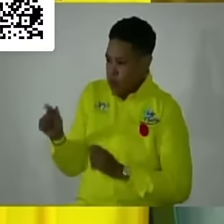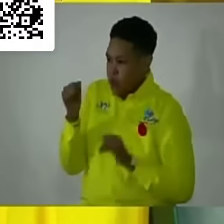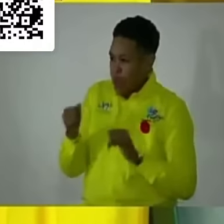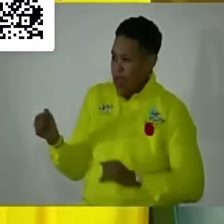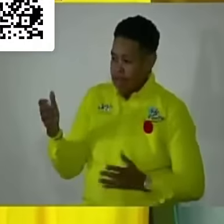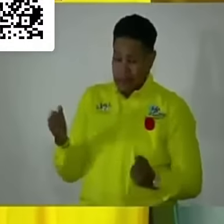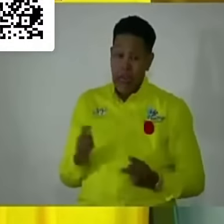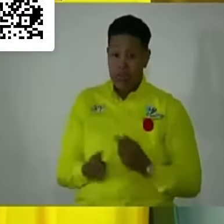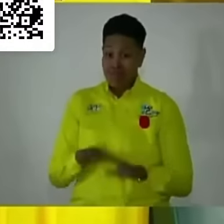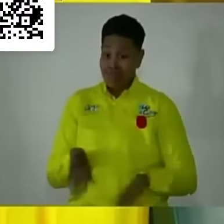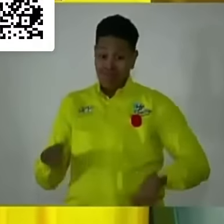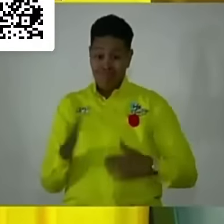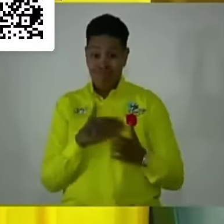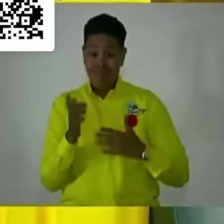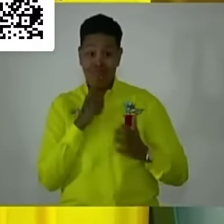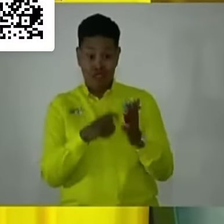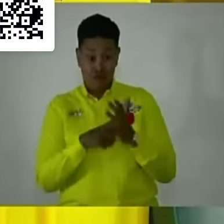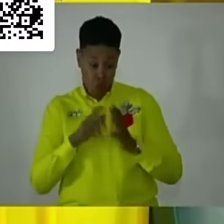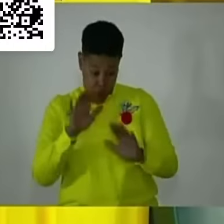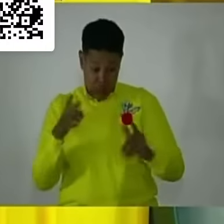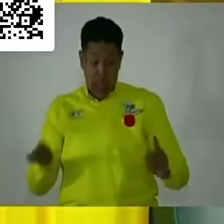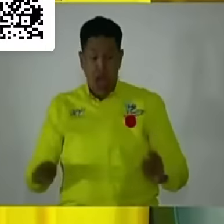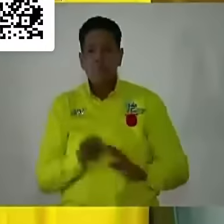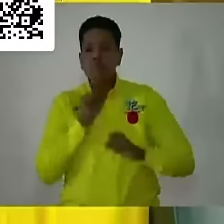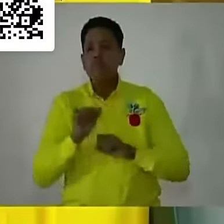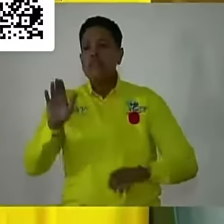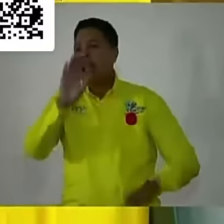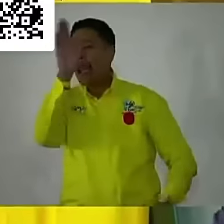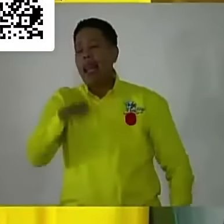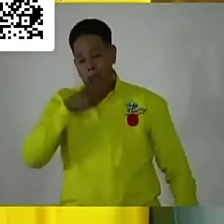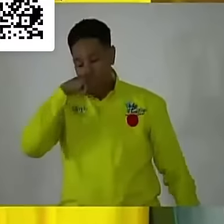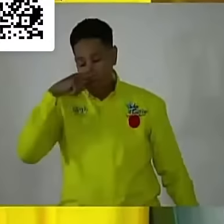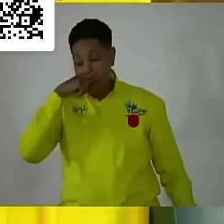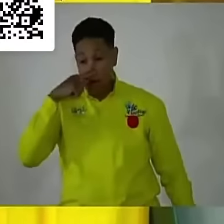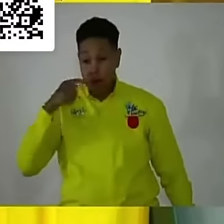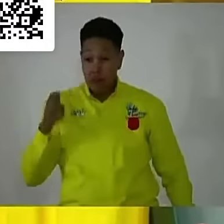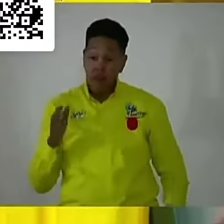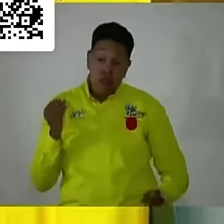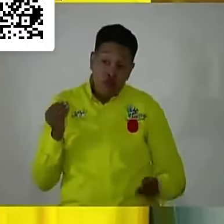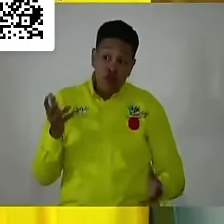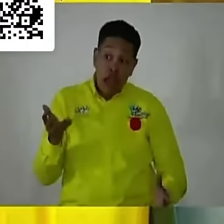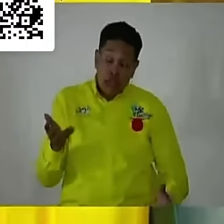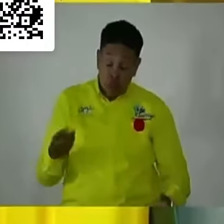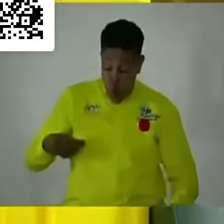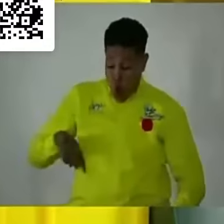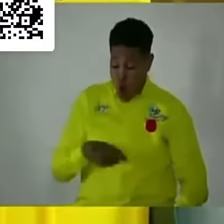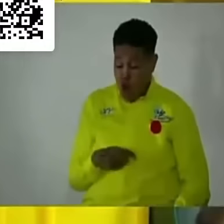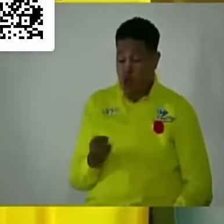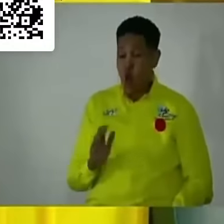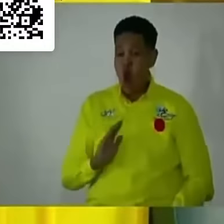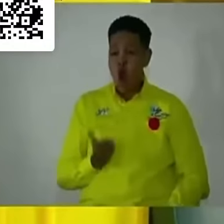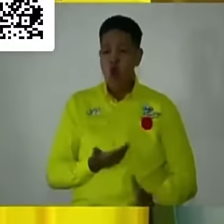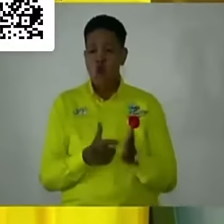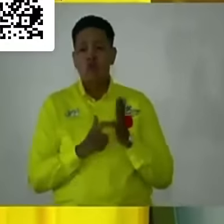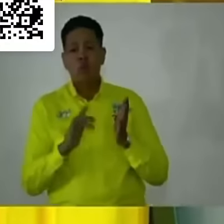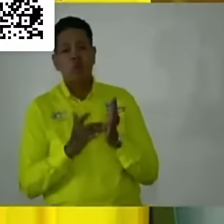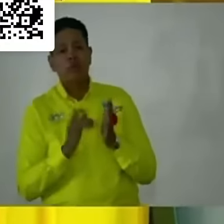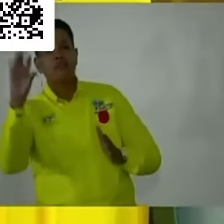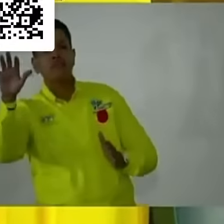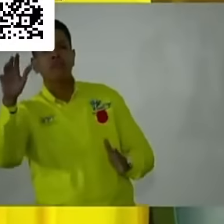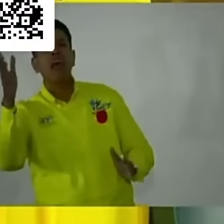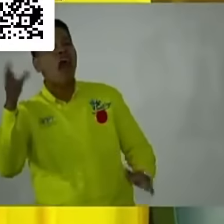and regardless of requests, that has never been granted, neither to us nor our request sent to them